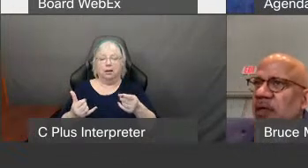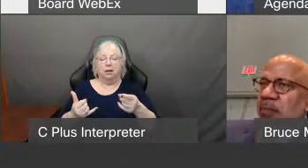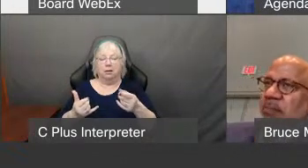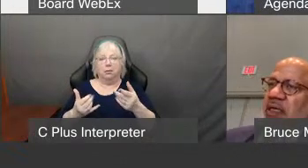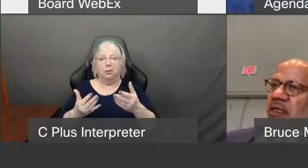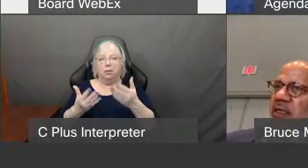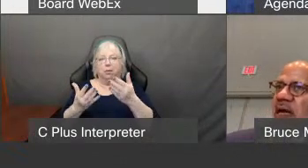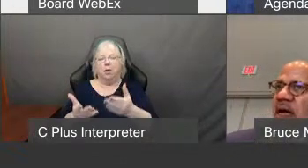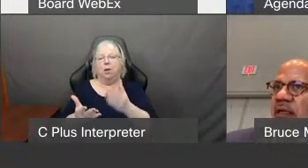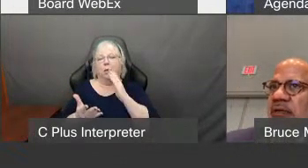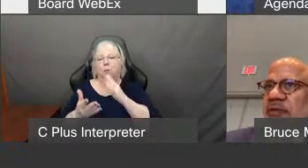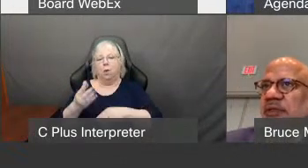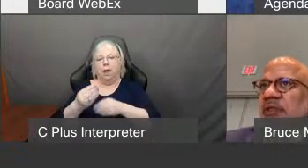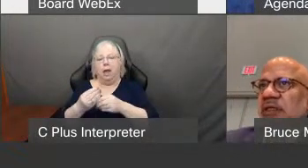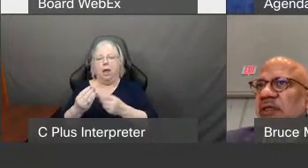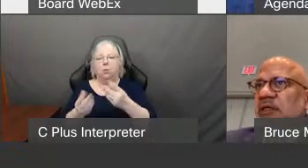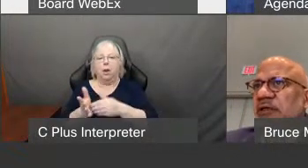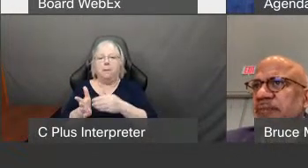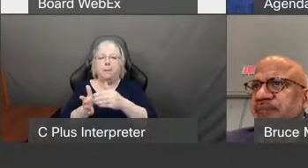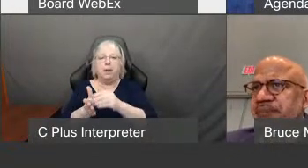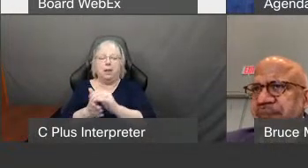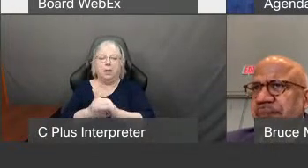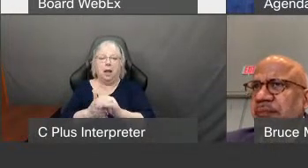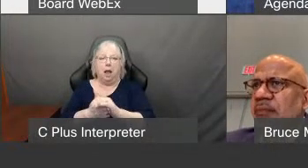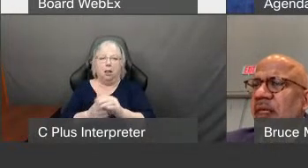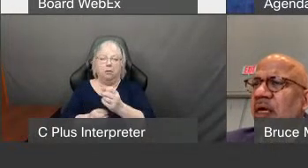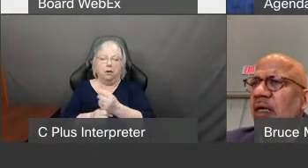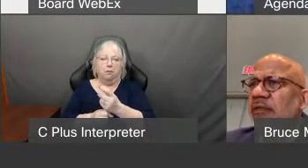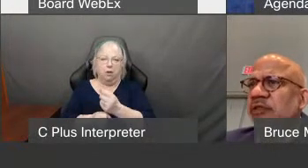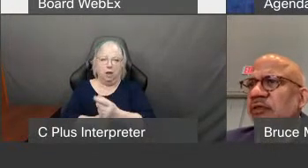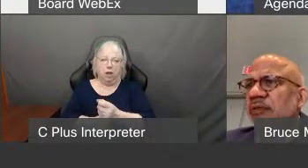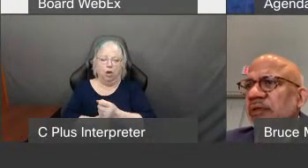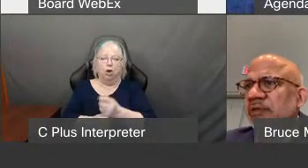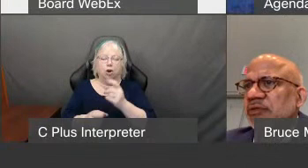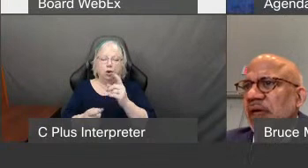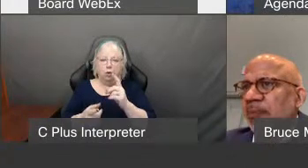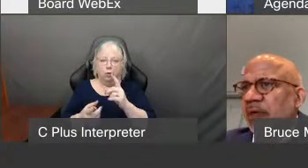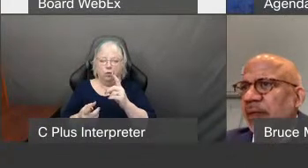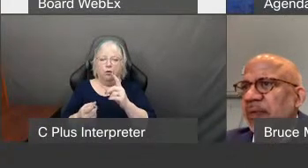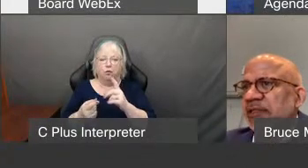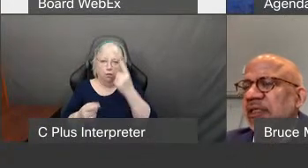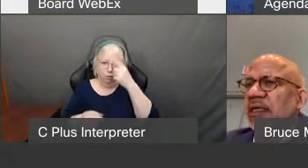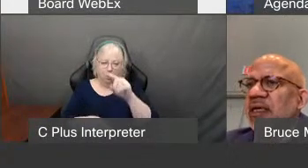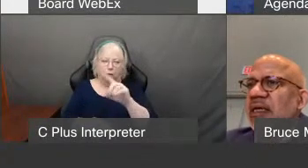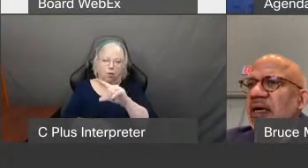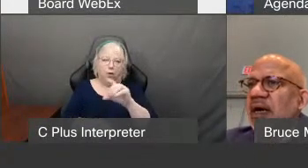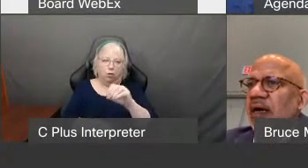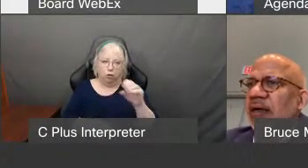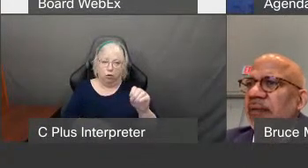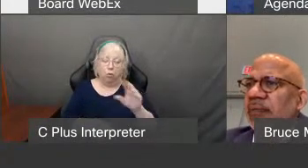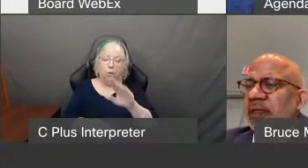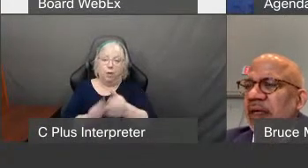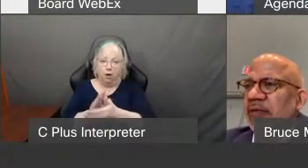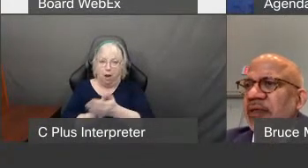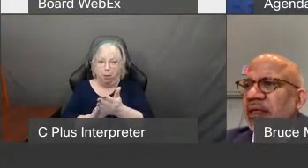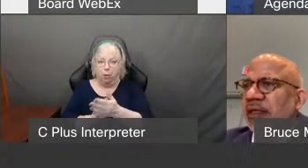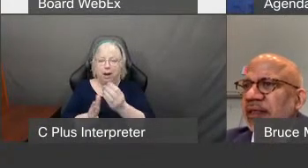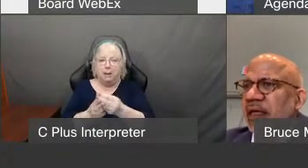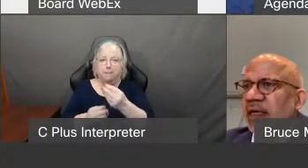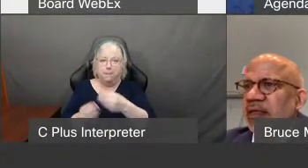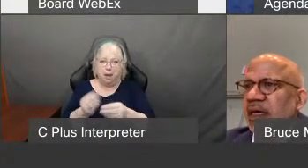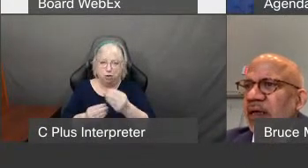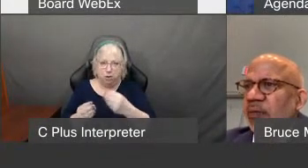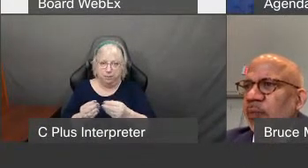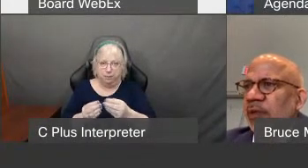add $1 million a year to the zoo's operating budget. The other